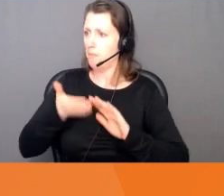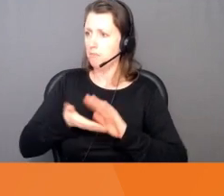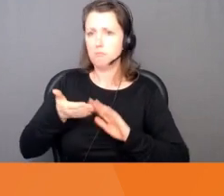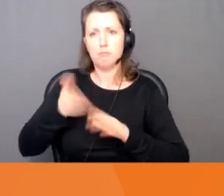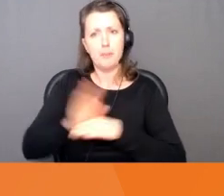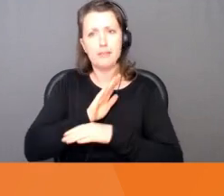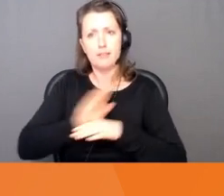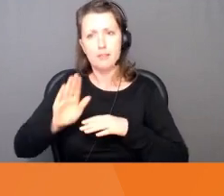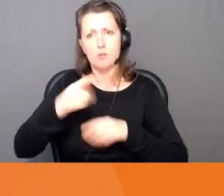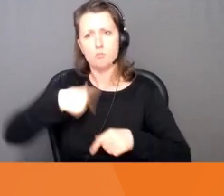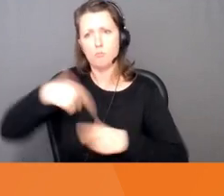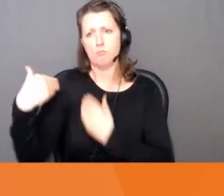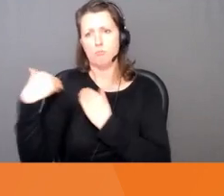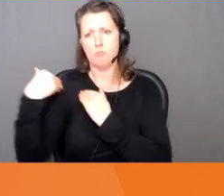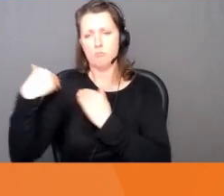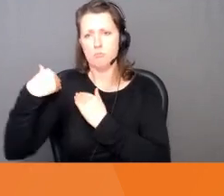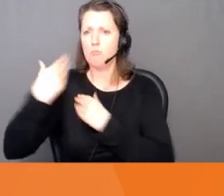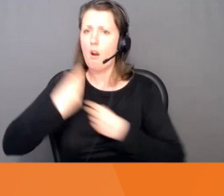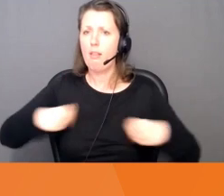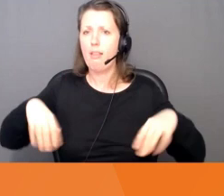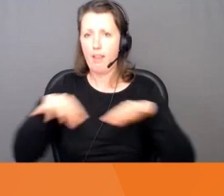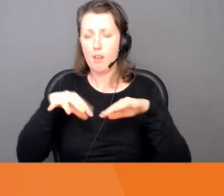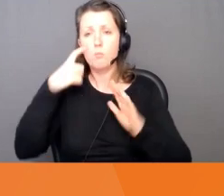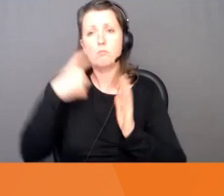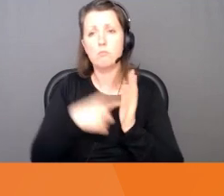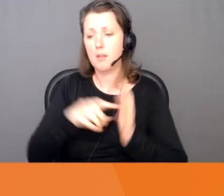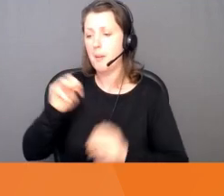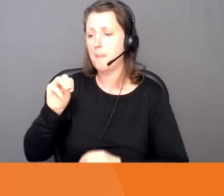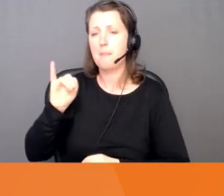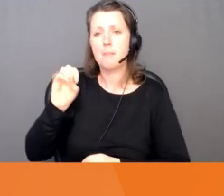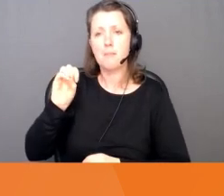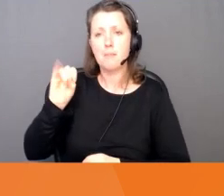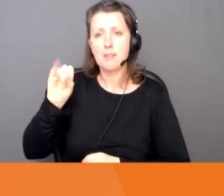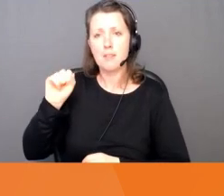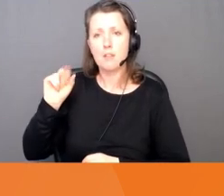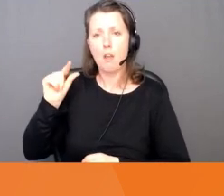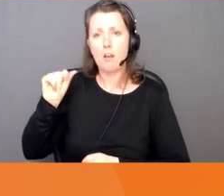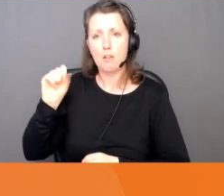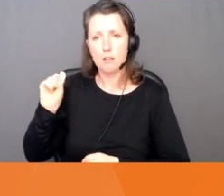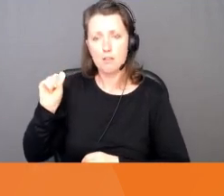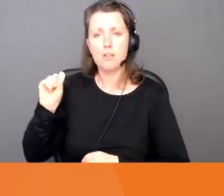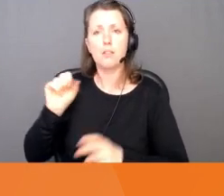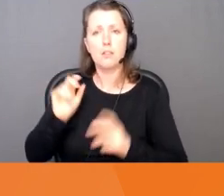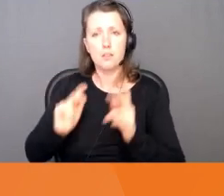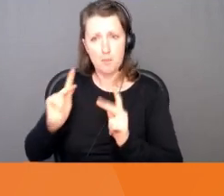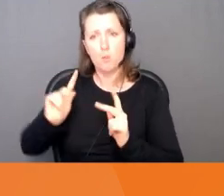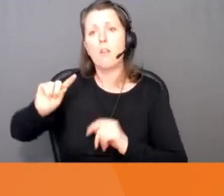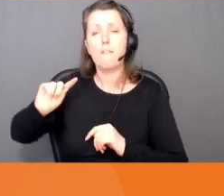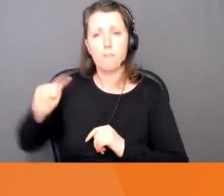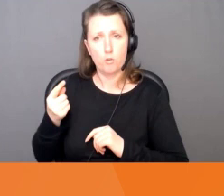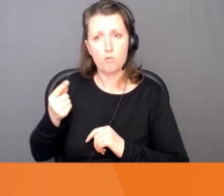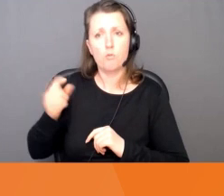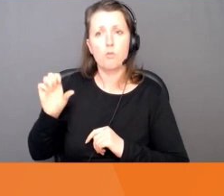live and work. And today we acknowledge the Mississaugas of the Credit First Nations, of the Anishinaabeg peoples on whose traditional territory we're